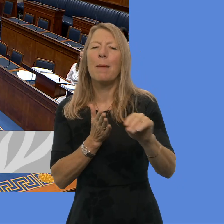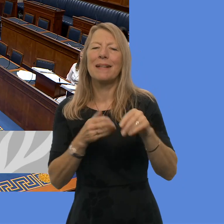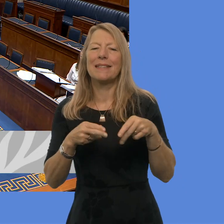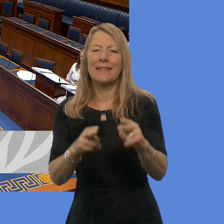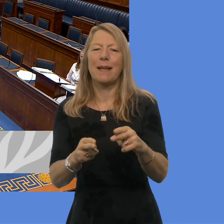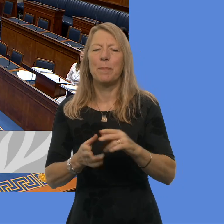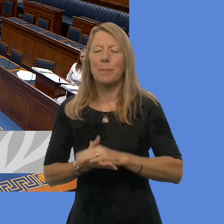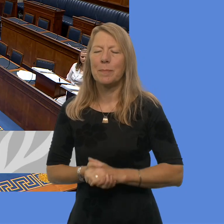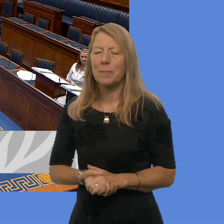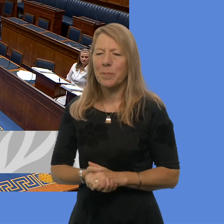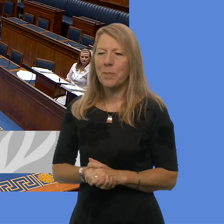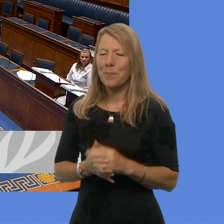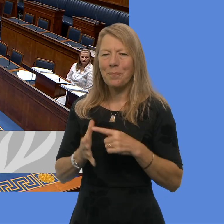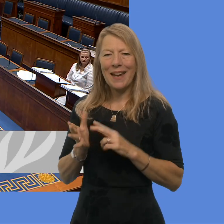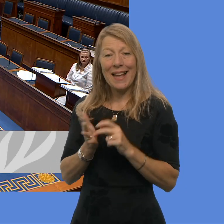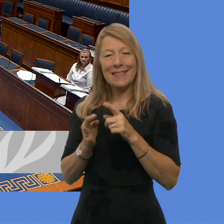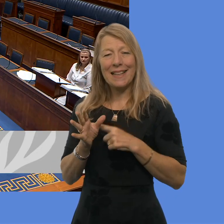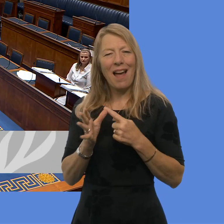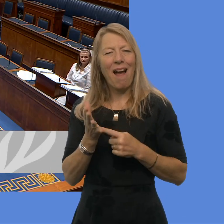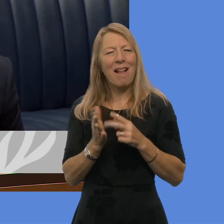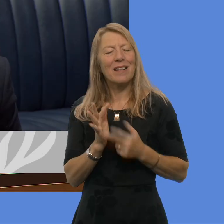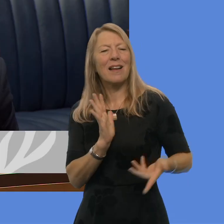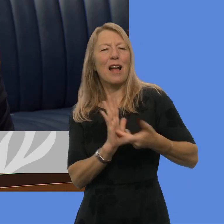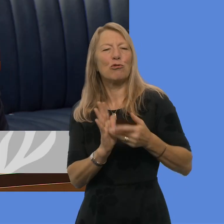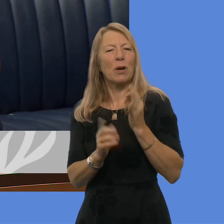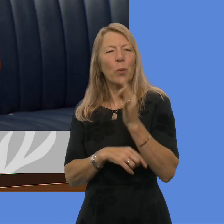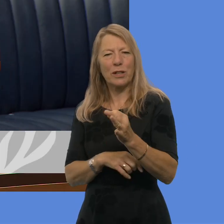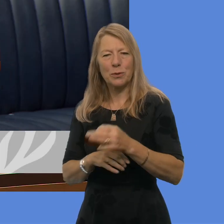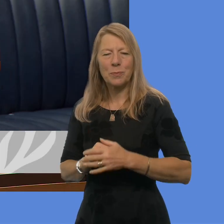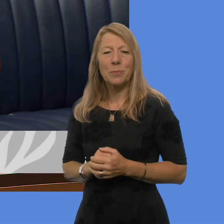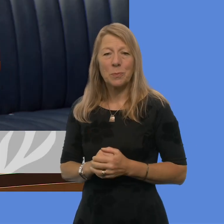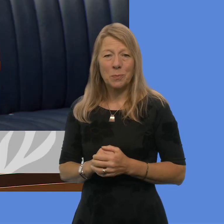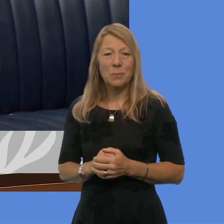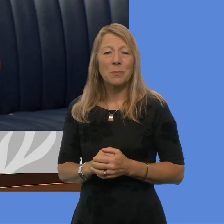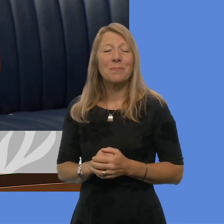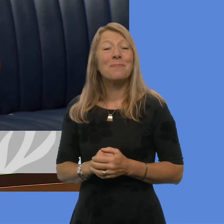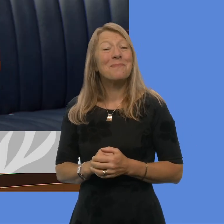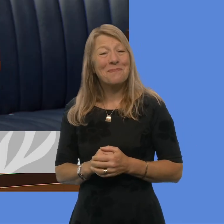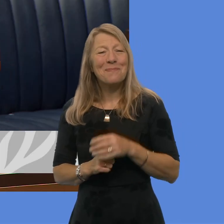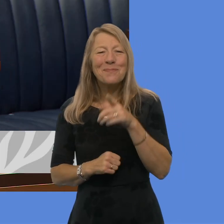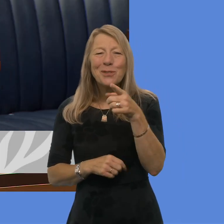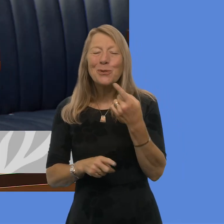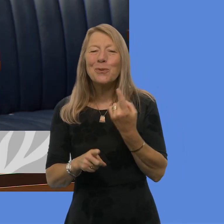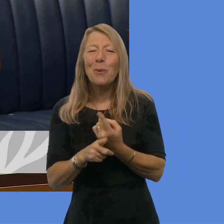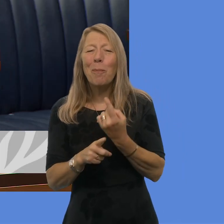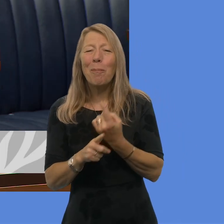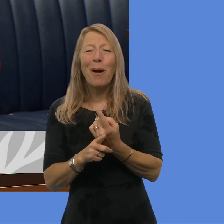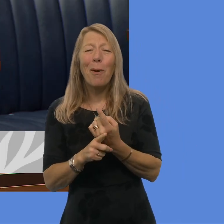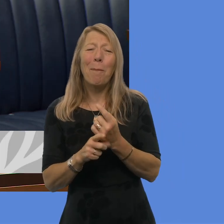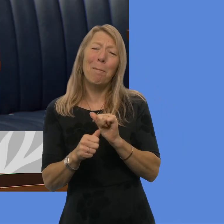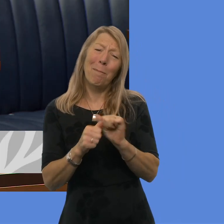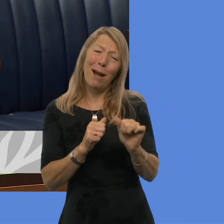Andy Allen for supplementary. Thank you, Principal Deputy Speaker, and can I echo the First Minister's comments in sending our best wishes to